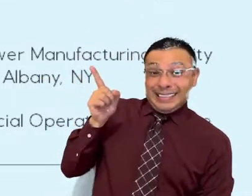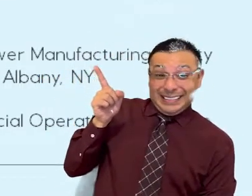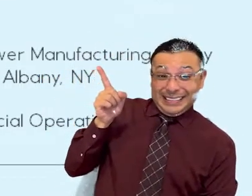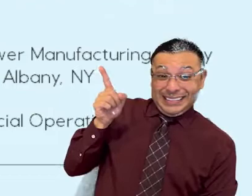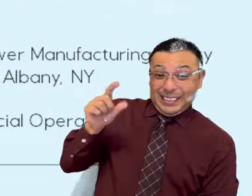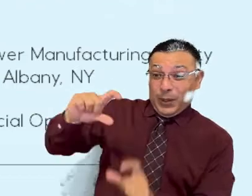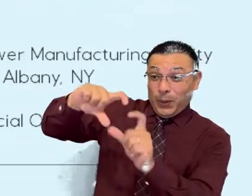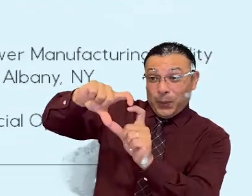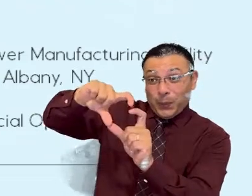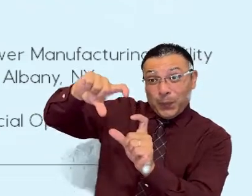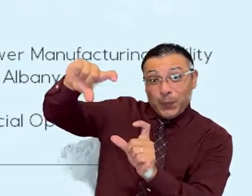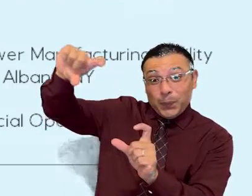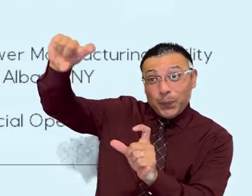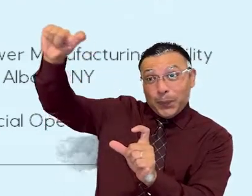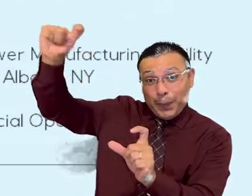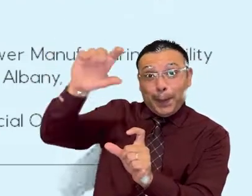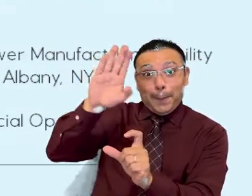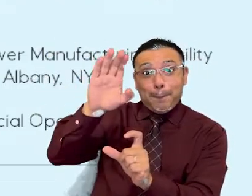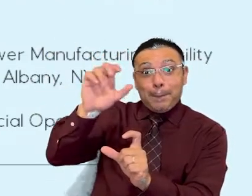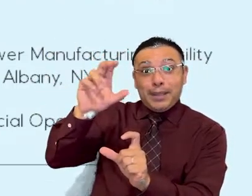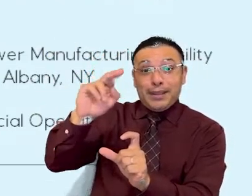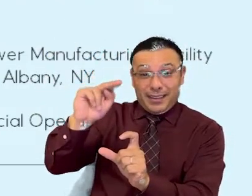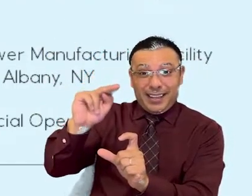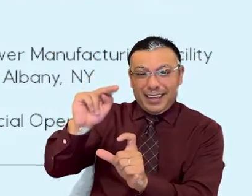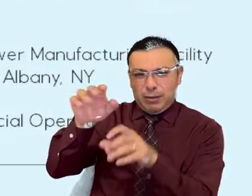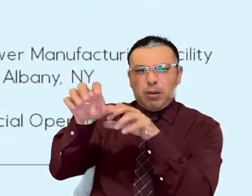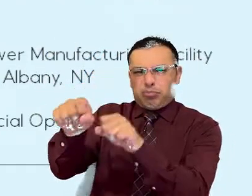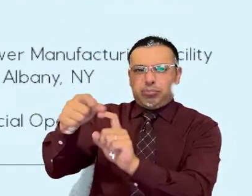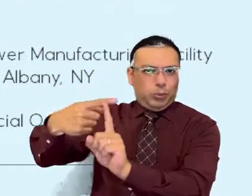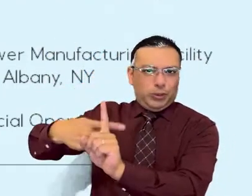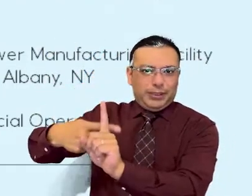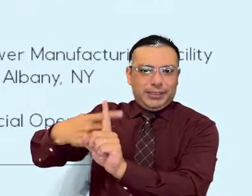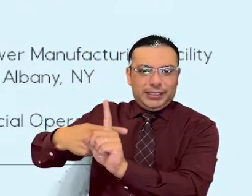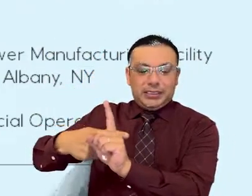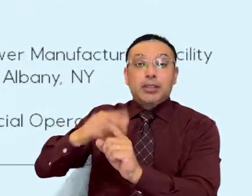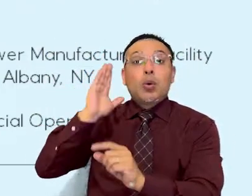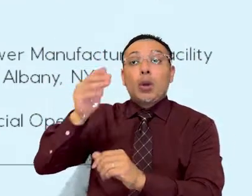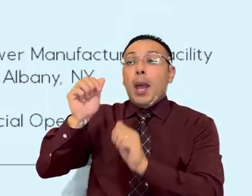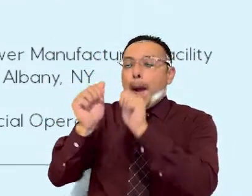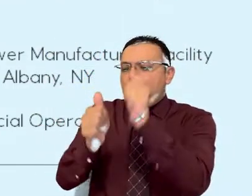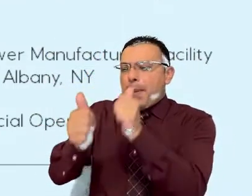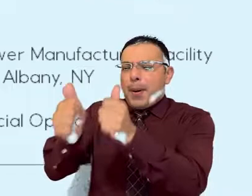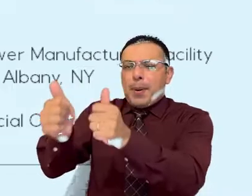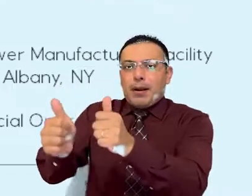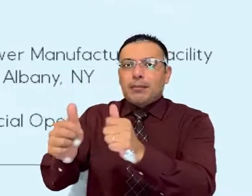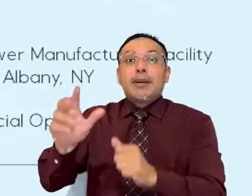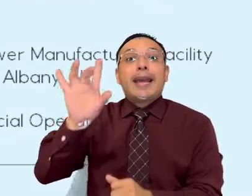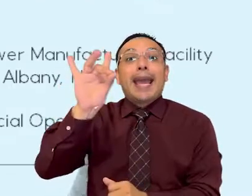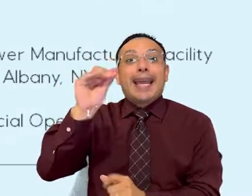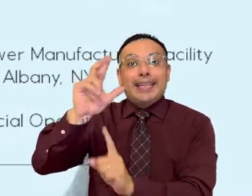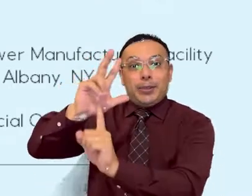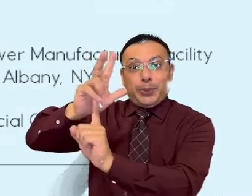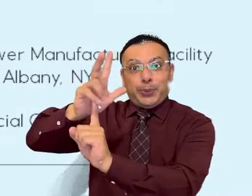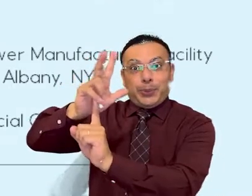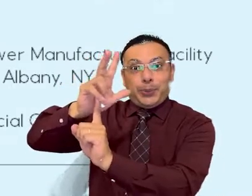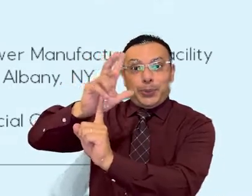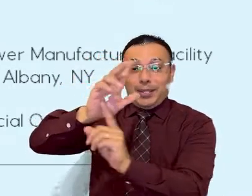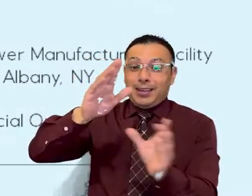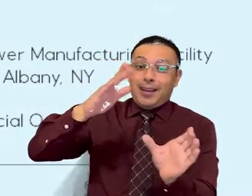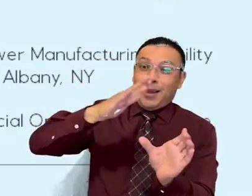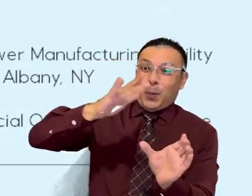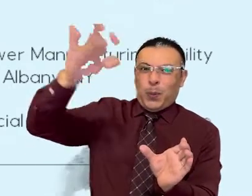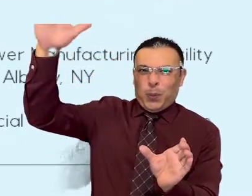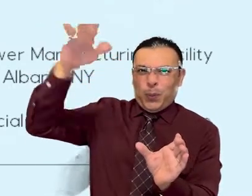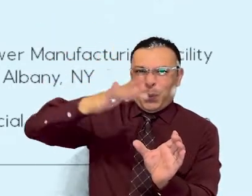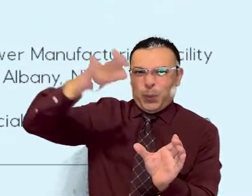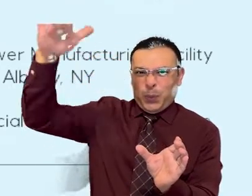Your left is the Beacon lease area. So we'll install about 80 wind turbine generators in the northern half of the lease area for Beacon